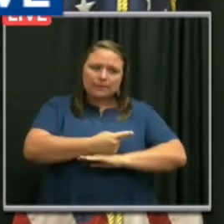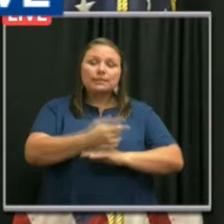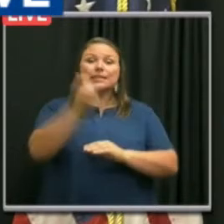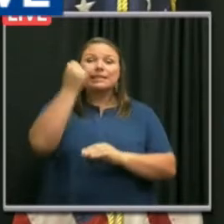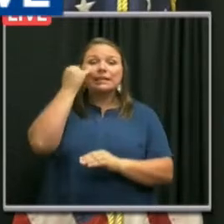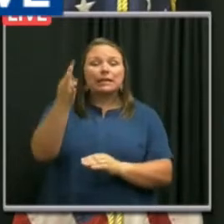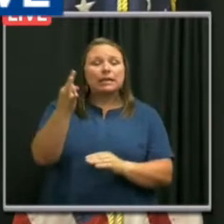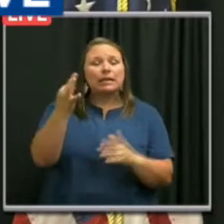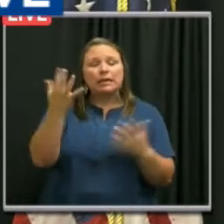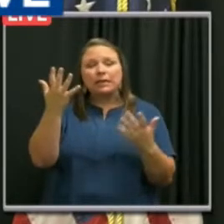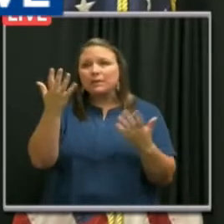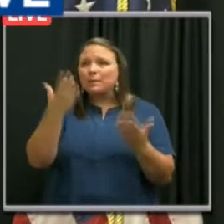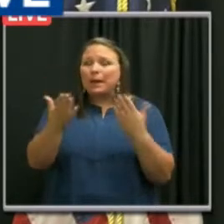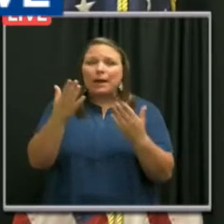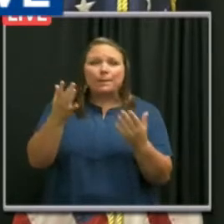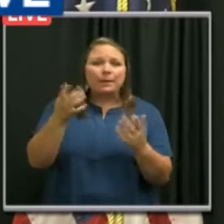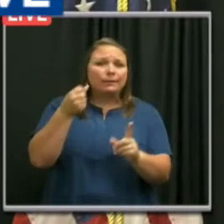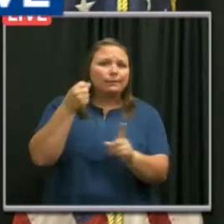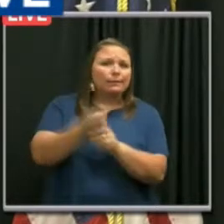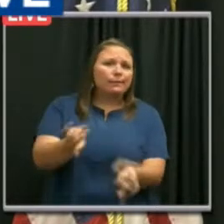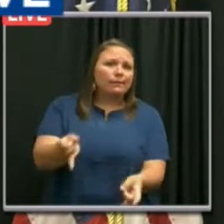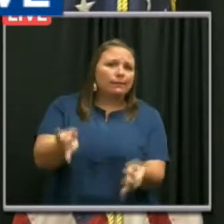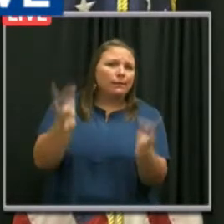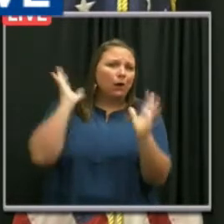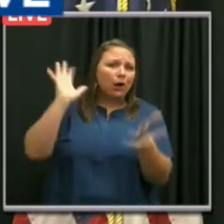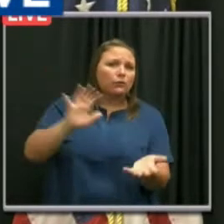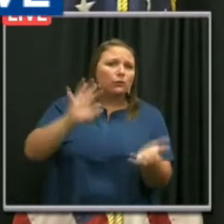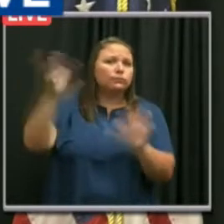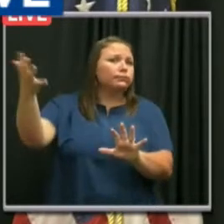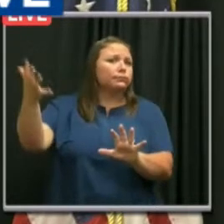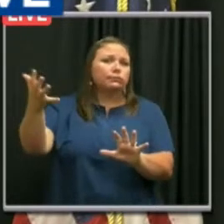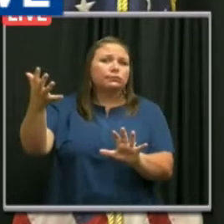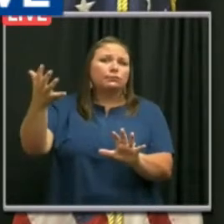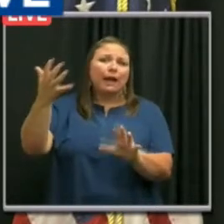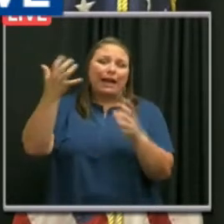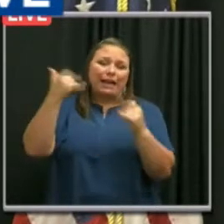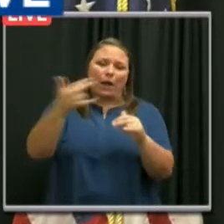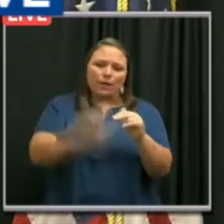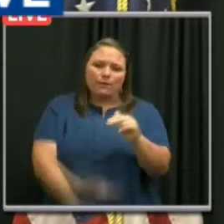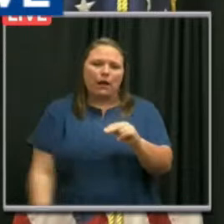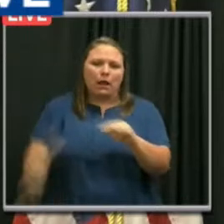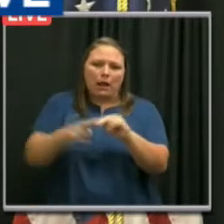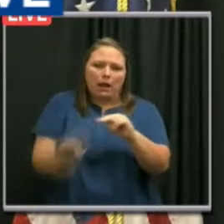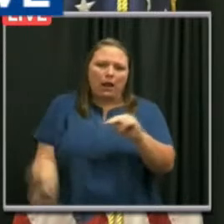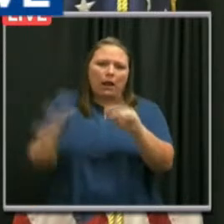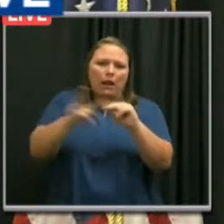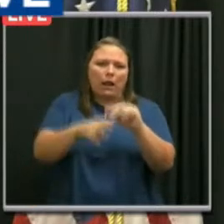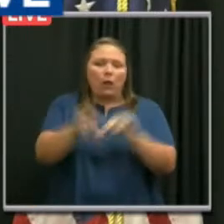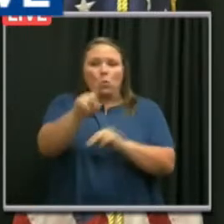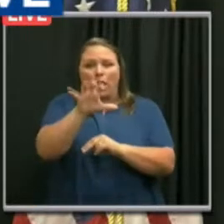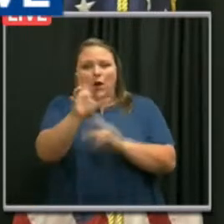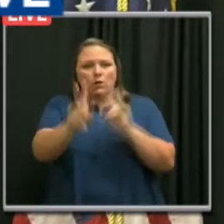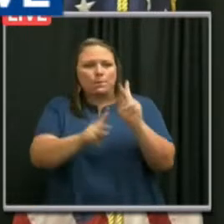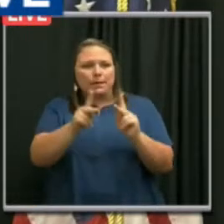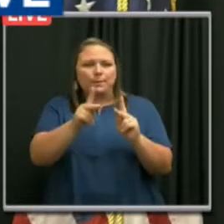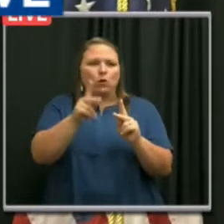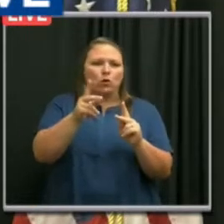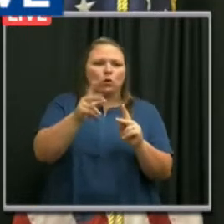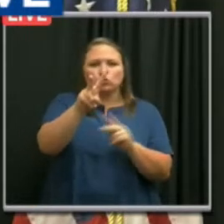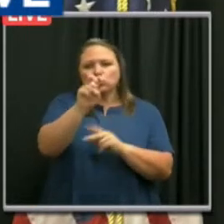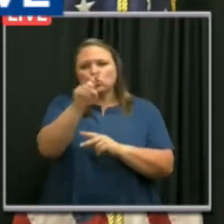If heaven forbid things went horribly wrong and all of a sudden we have hundreds of people in the hospital and the hospitals don't have capacity